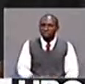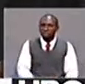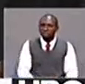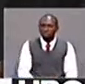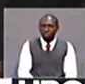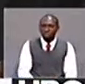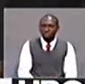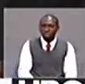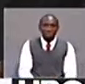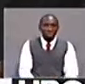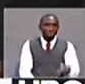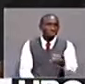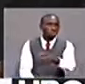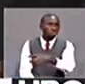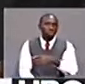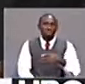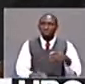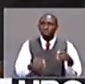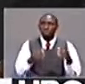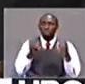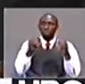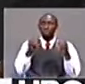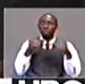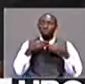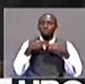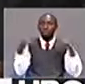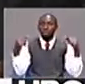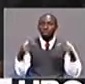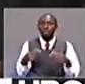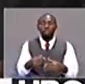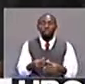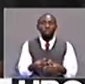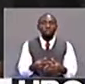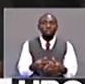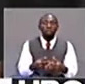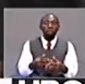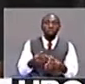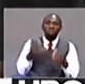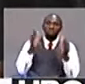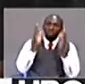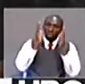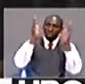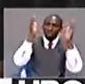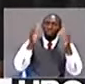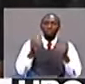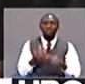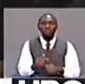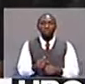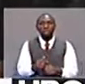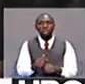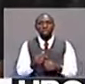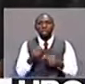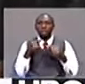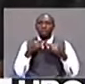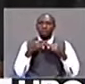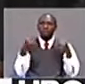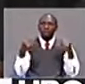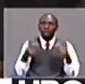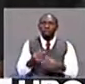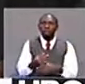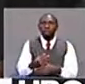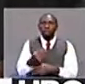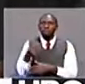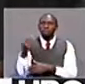You, the pastors watching us, the bishops, the reverend fathers, the reverends, the catechists, the